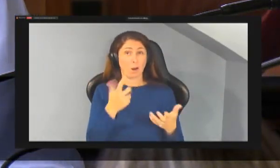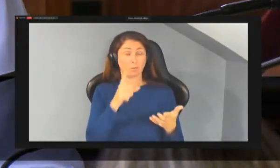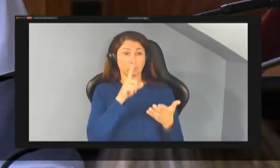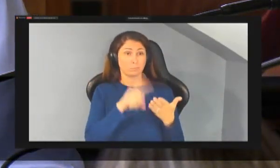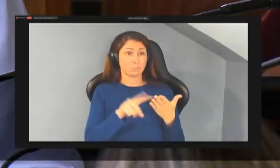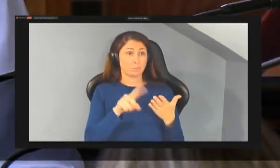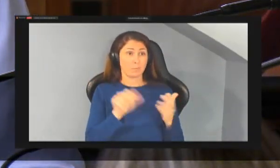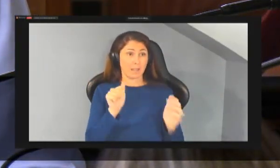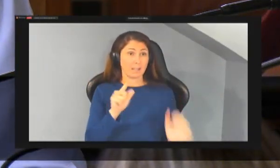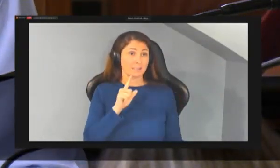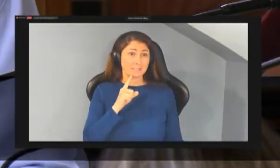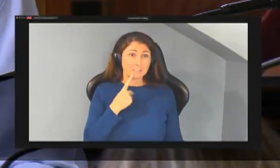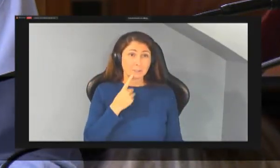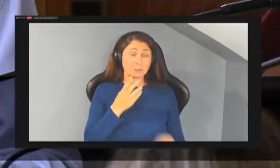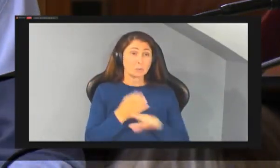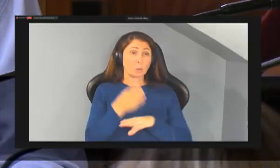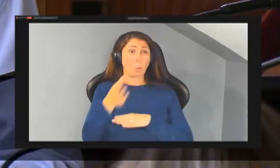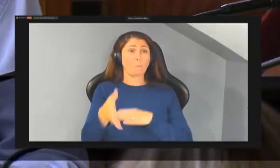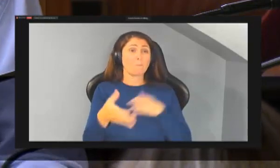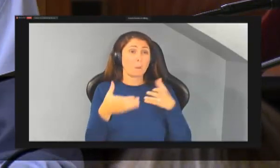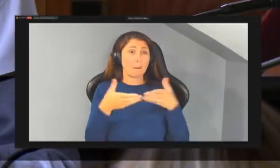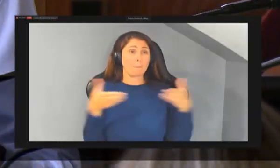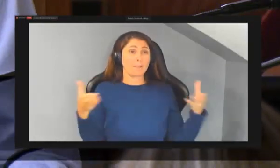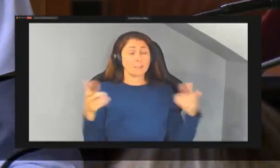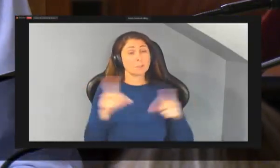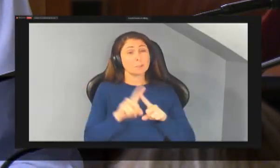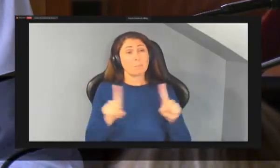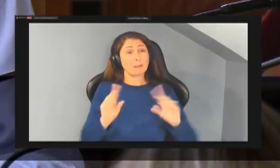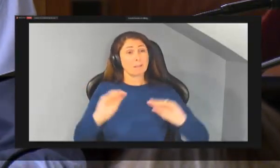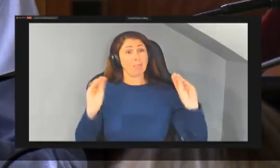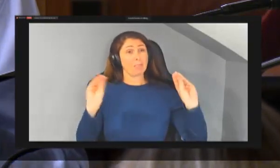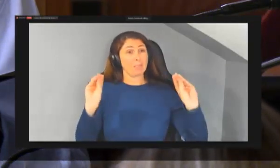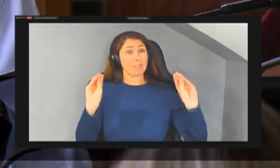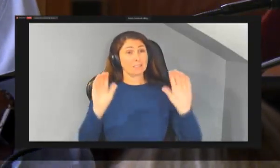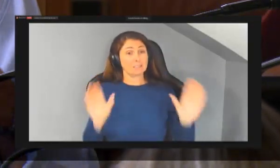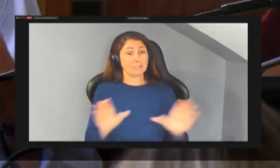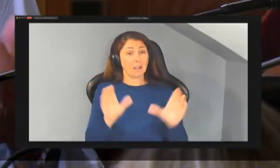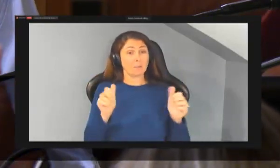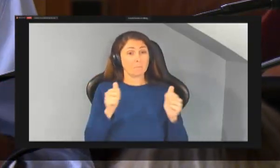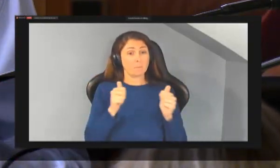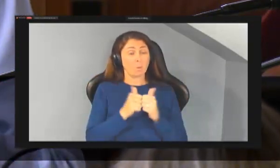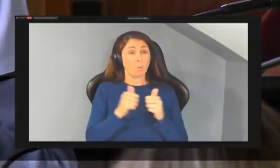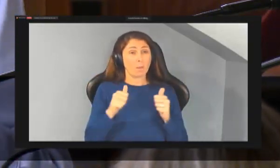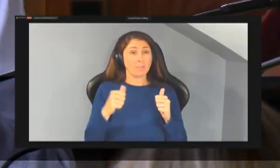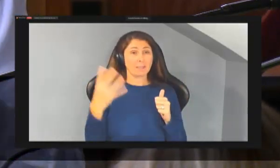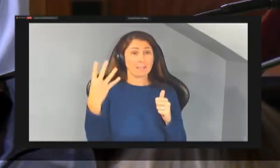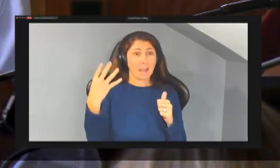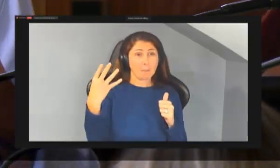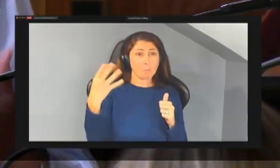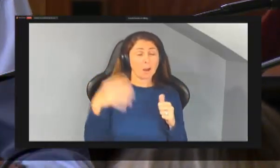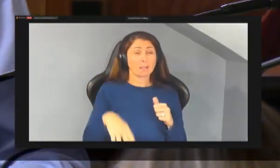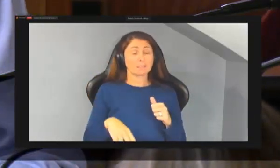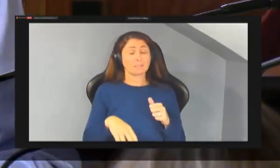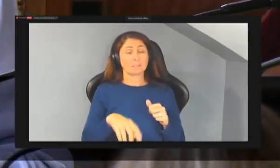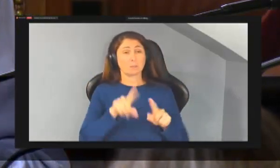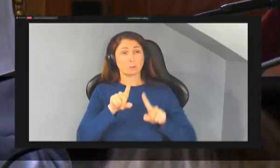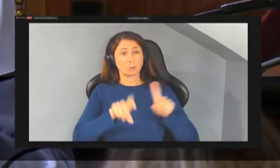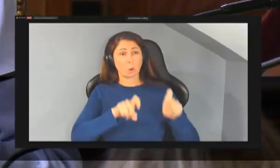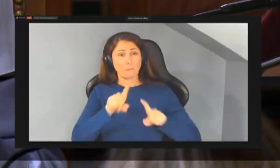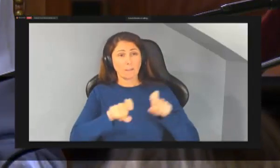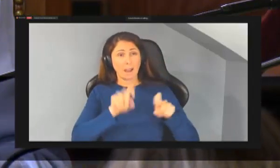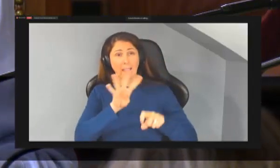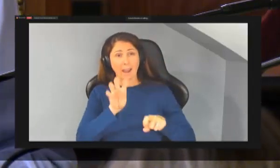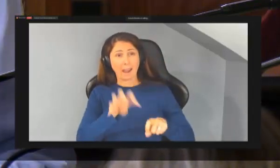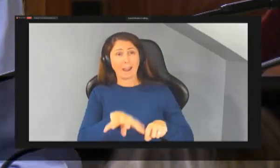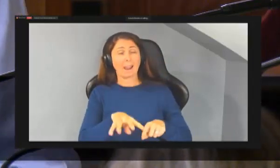serious overpopulation, but nothing has been done with cameras and with surveying and with daily going